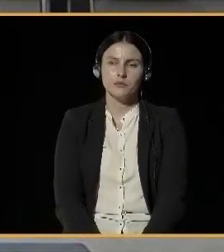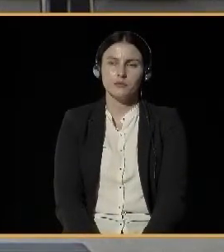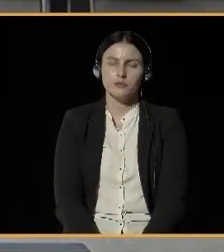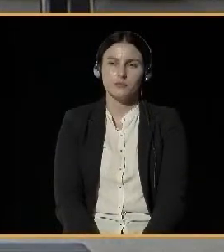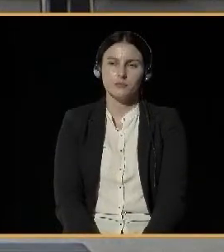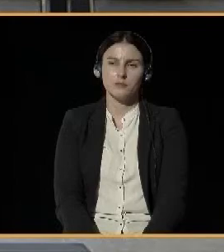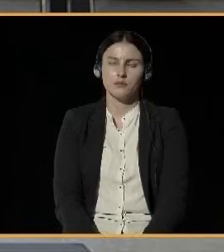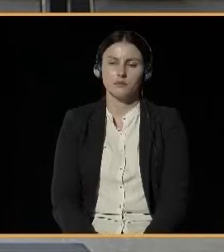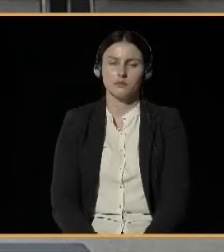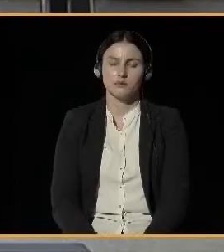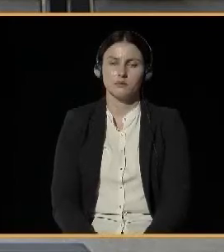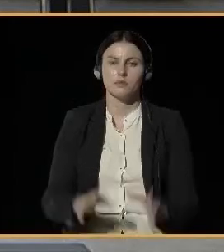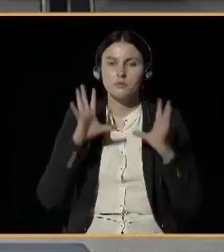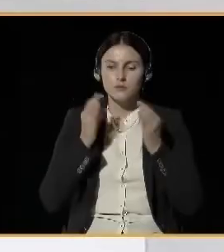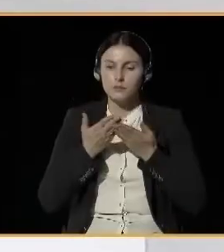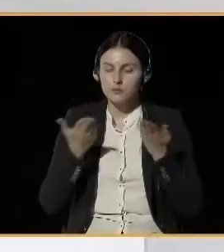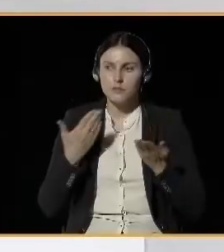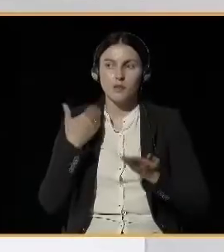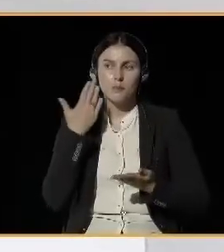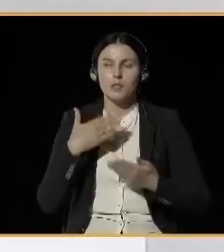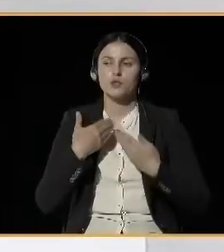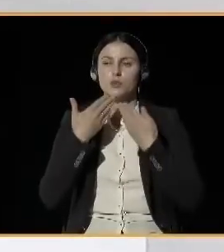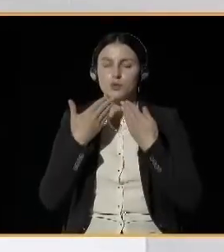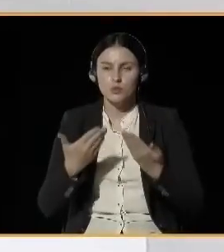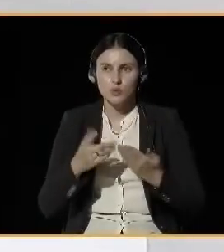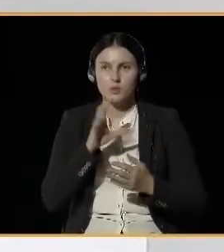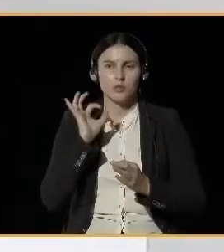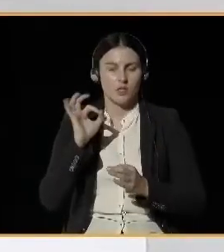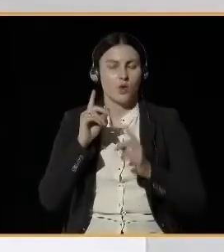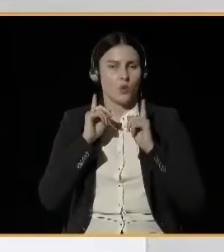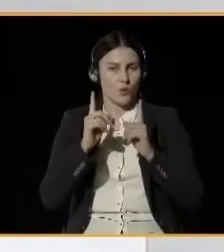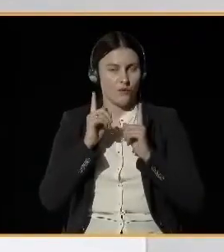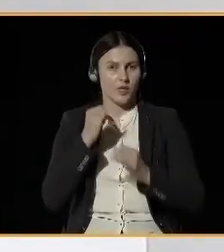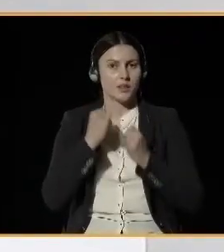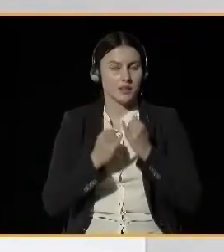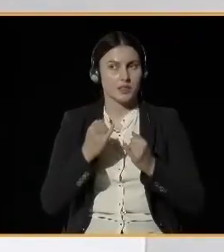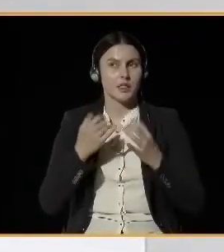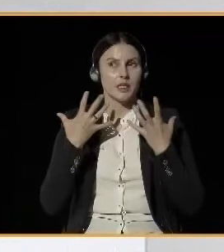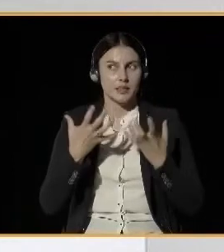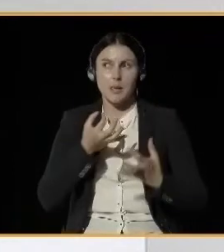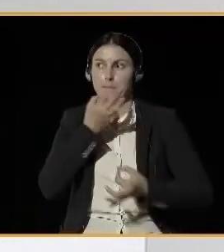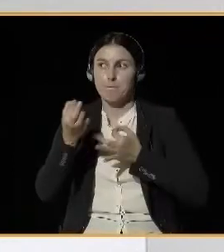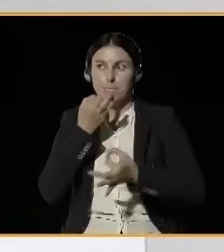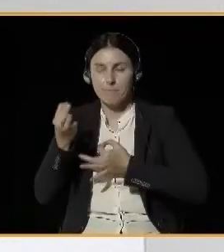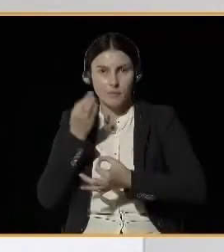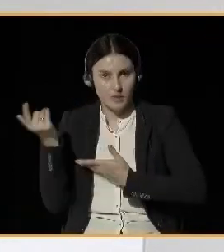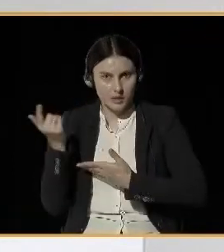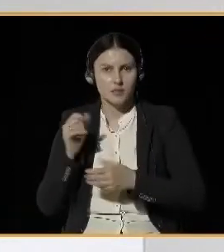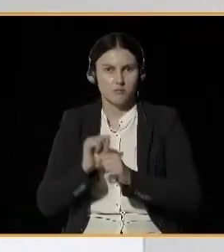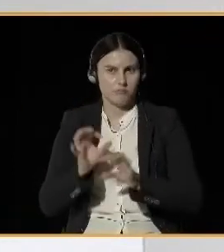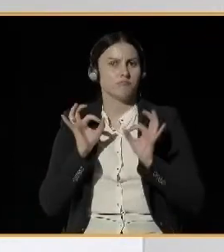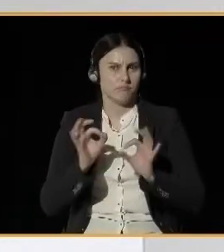Ladies and gentlemen, thank you for your attention. Now, if you have any question, it's the best occasion to